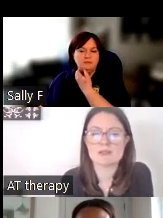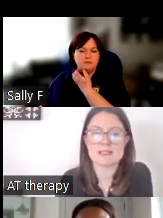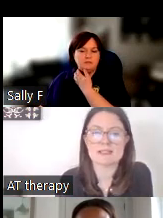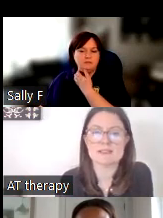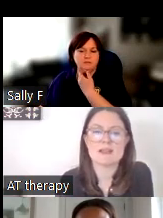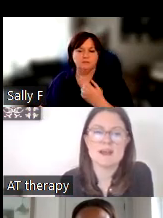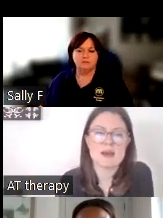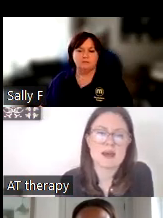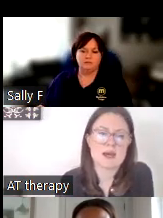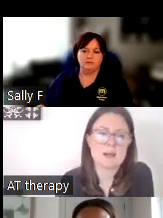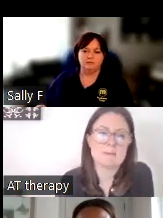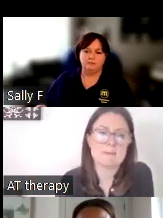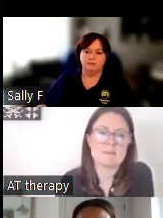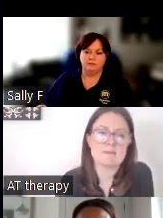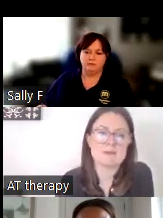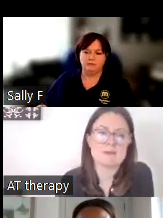Makaton courses.